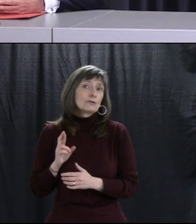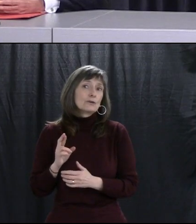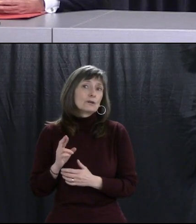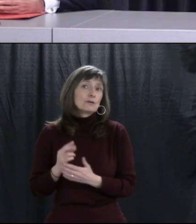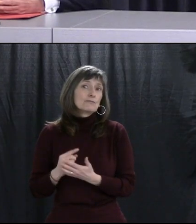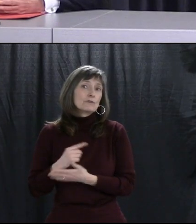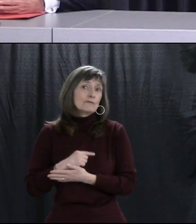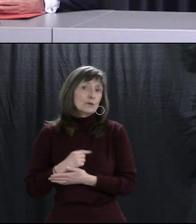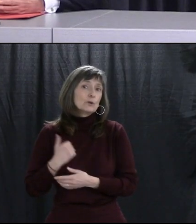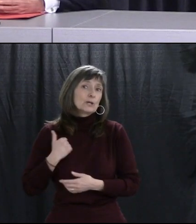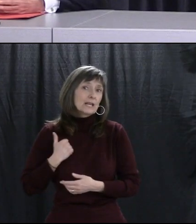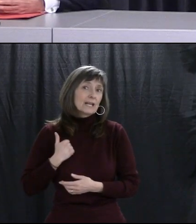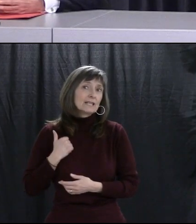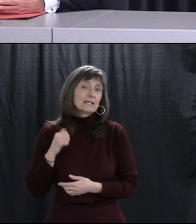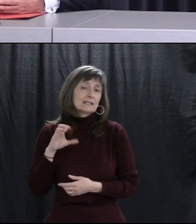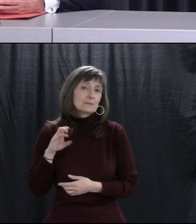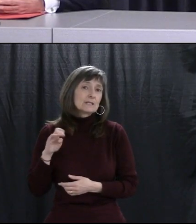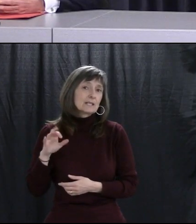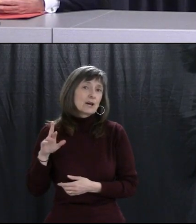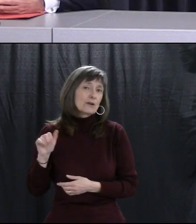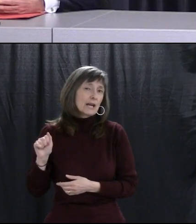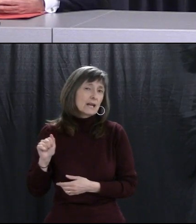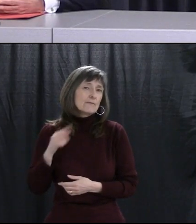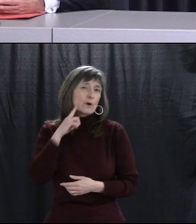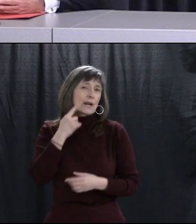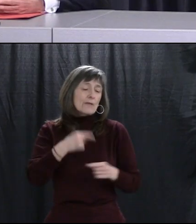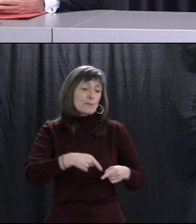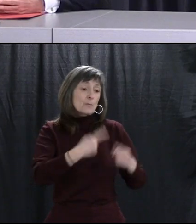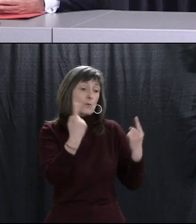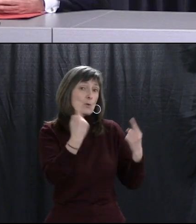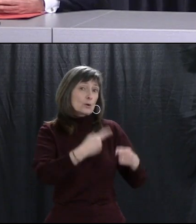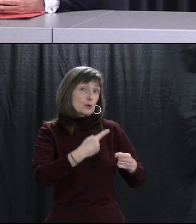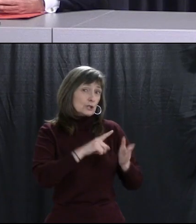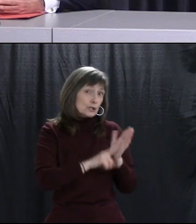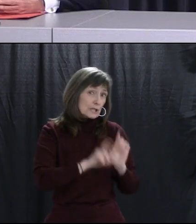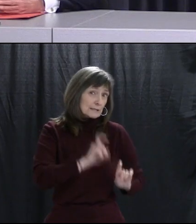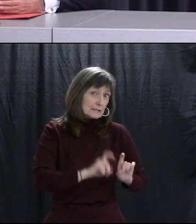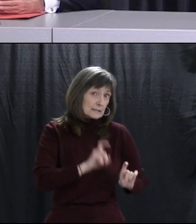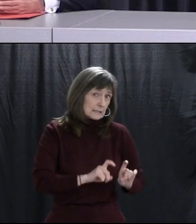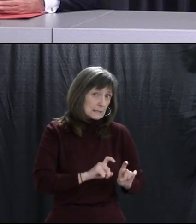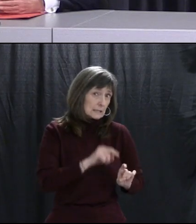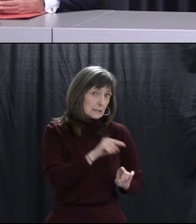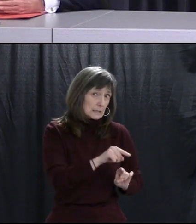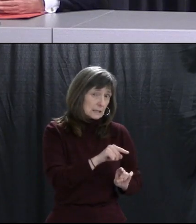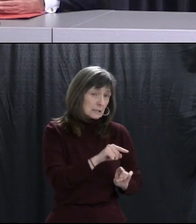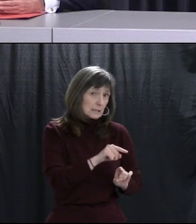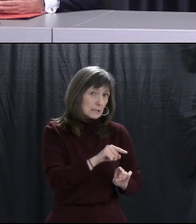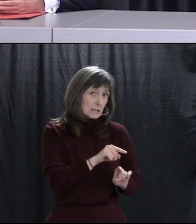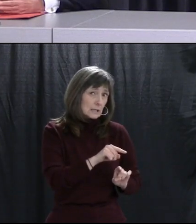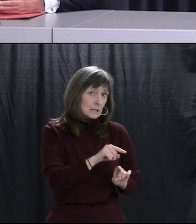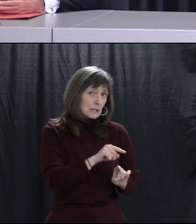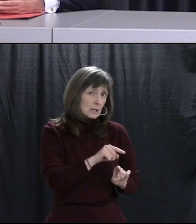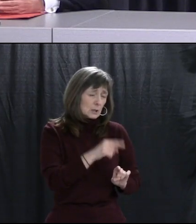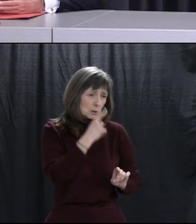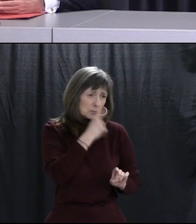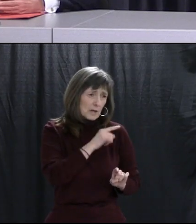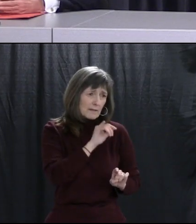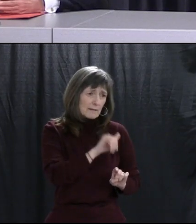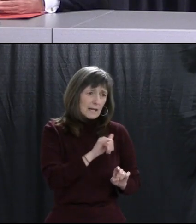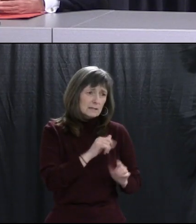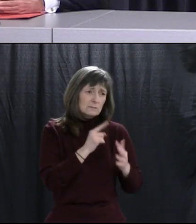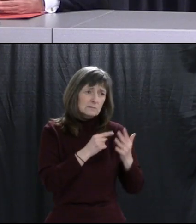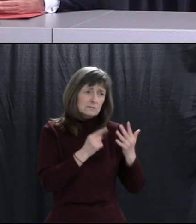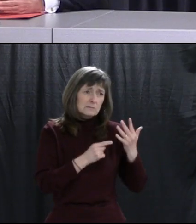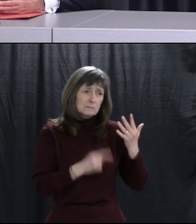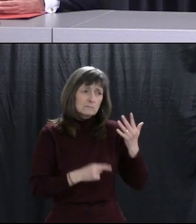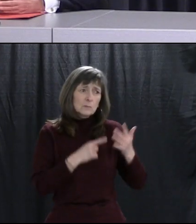on the sort of border checks that you're talking about, the point of entry check. Could you just list off, all of the points